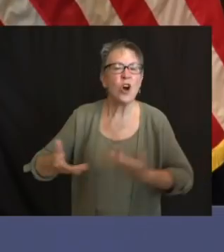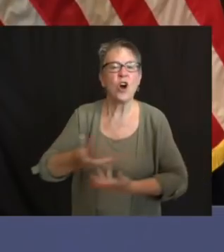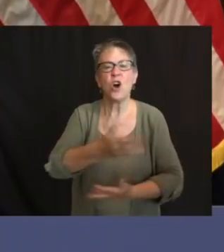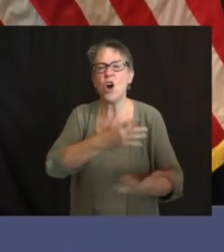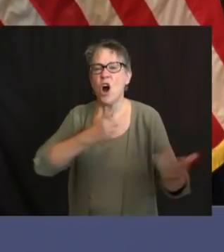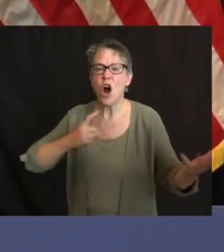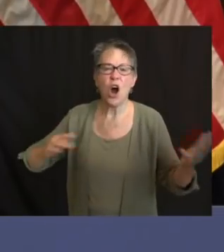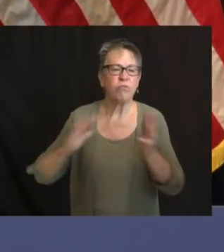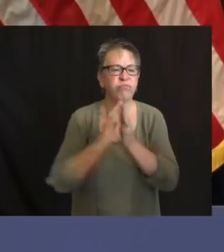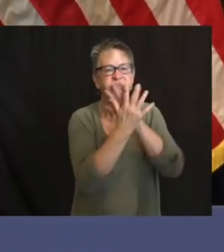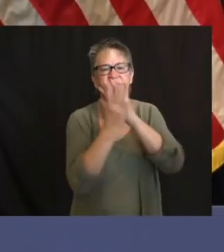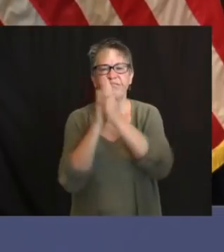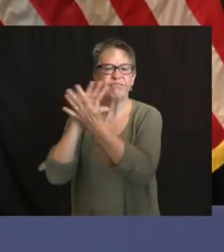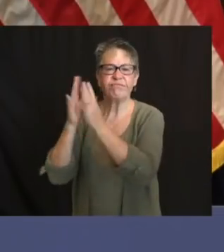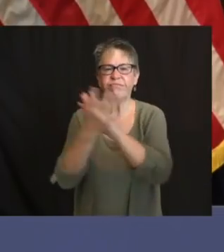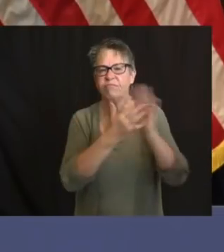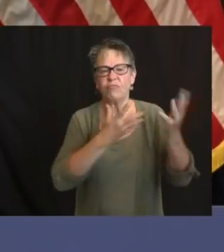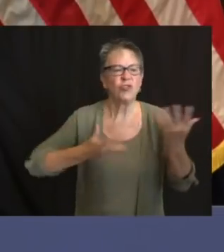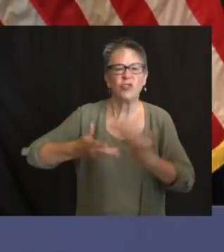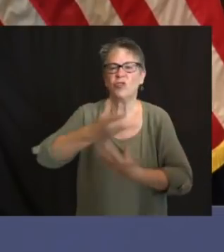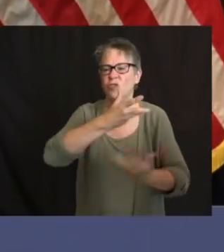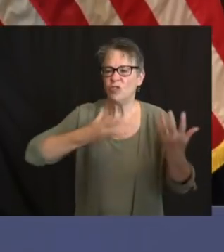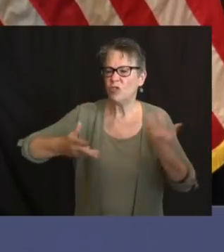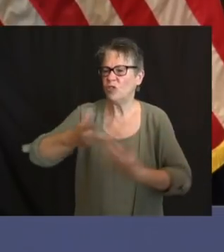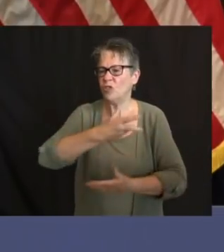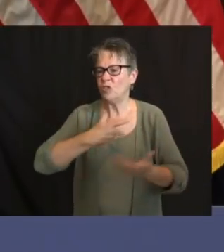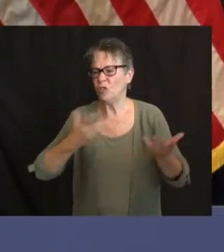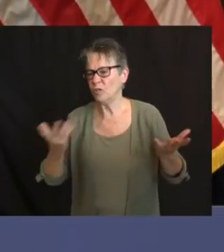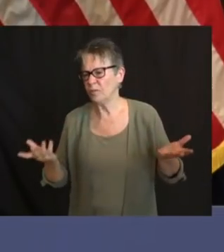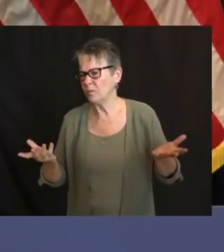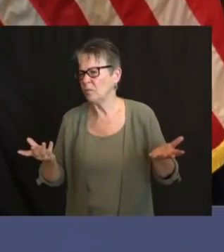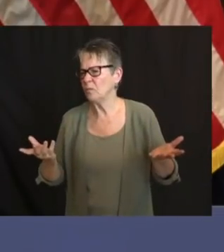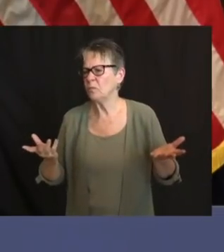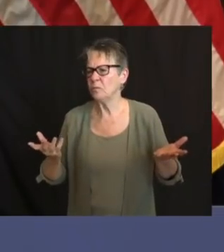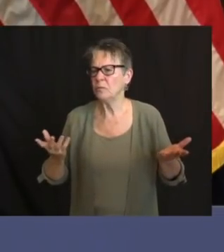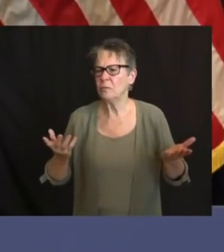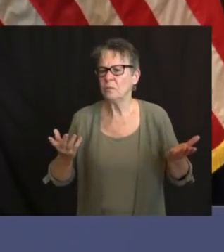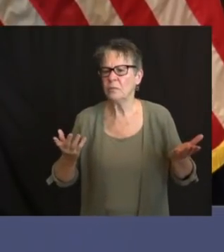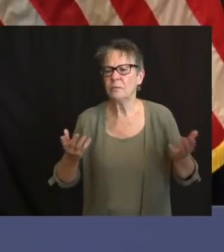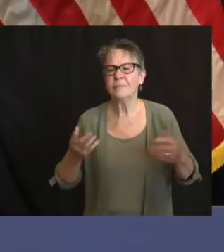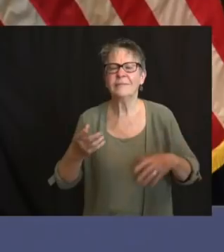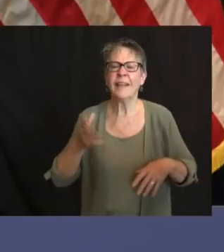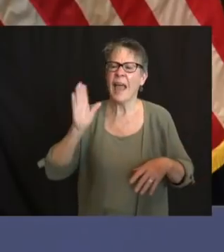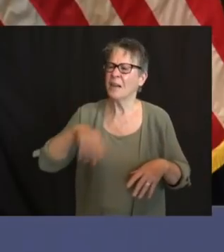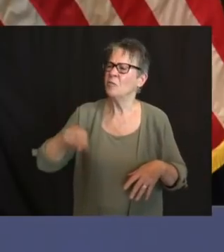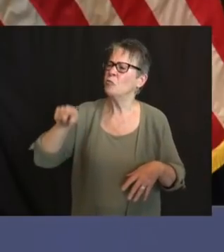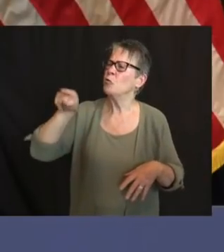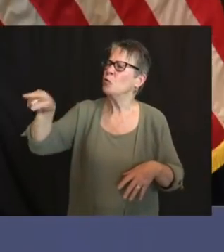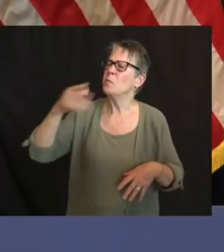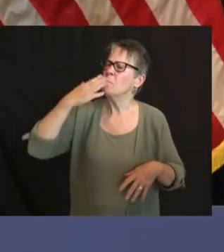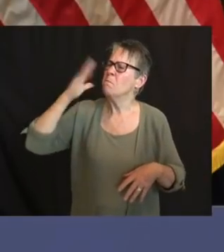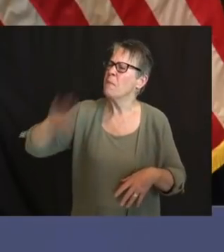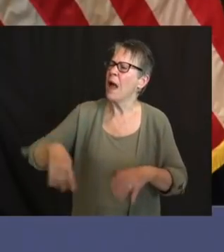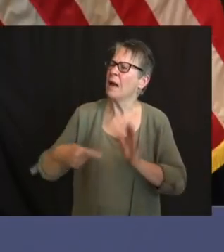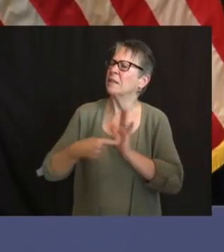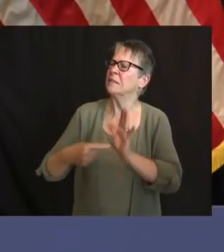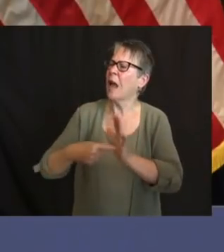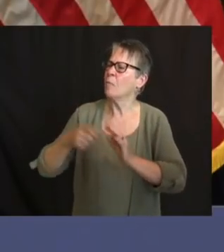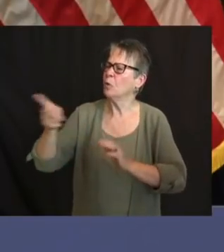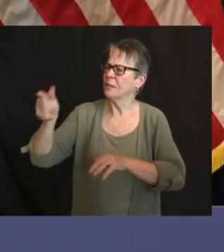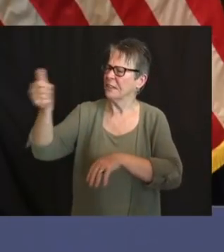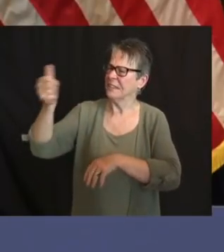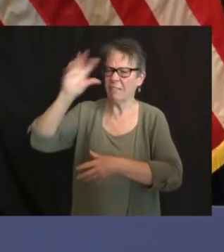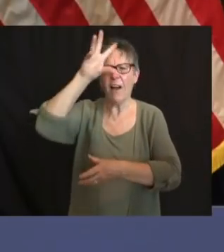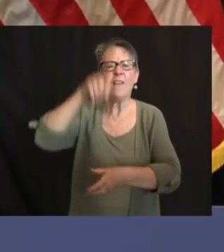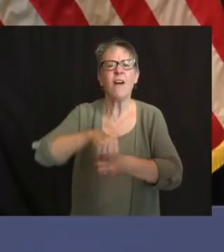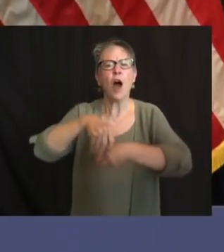participating in a march? Now on contact tracing, who will actually hire and employ these contact tracers? And what's the